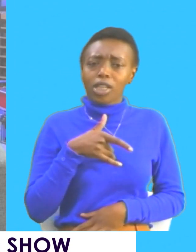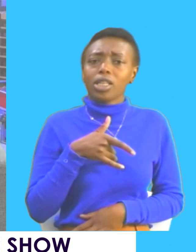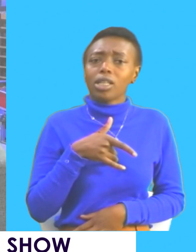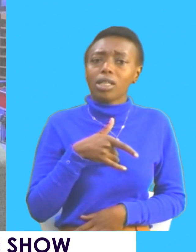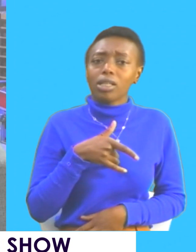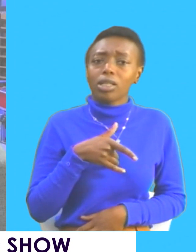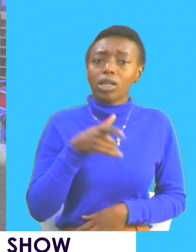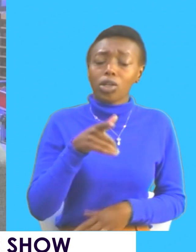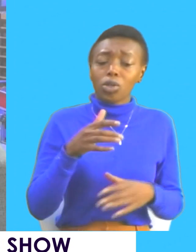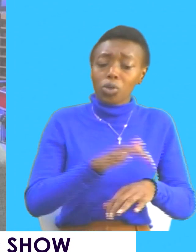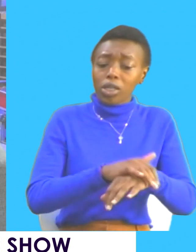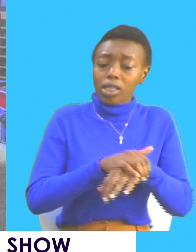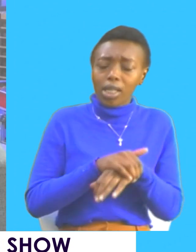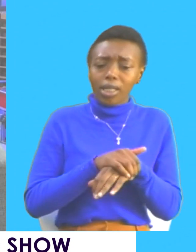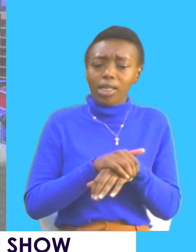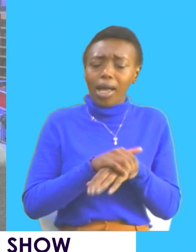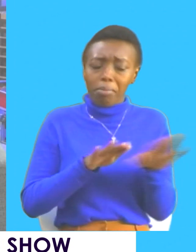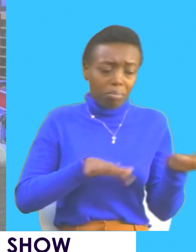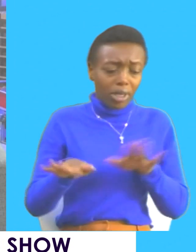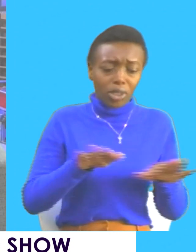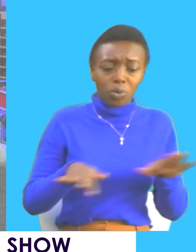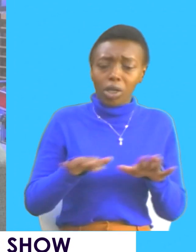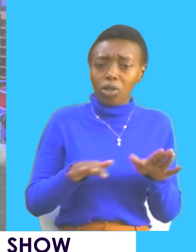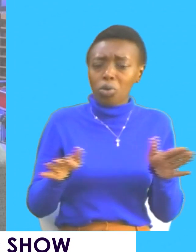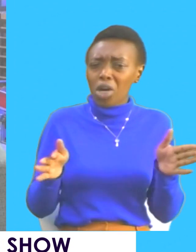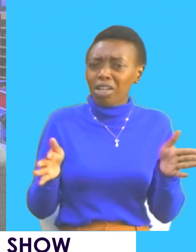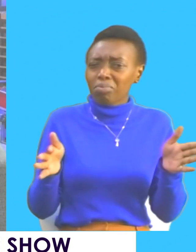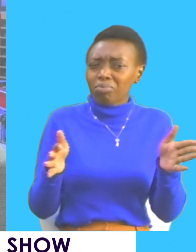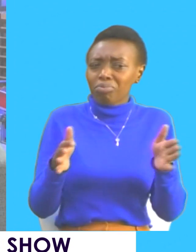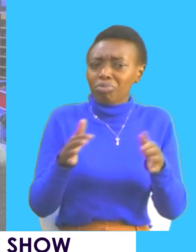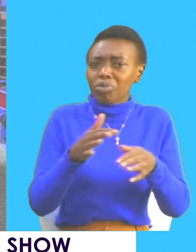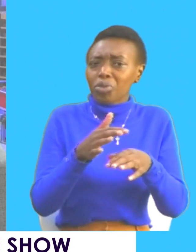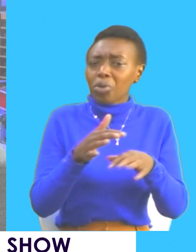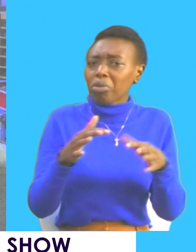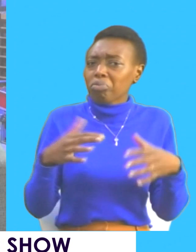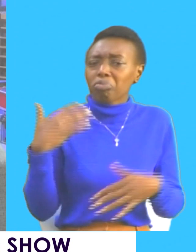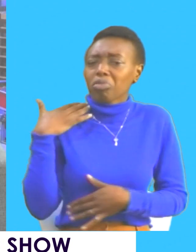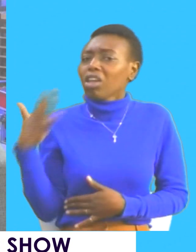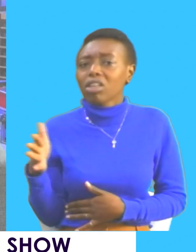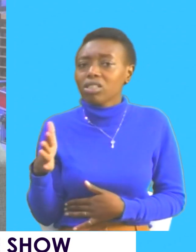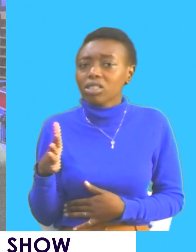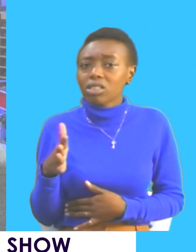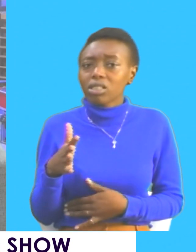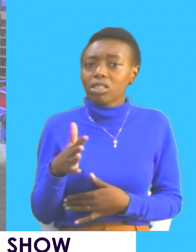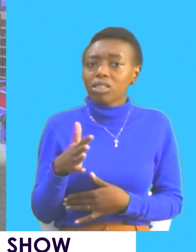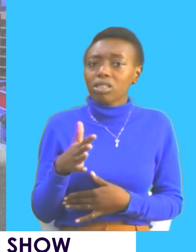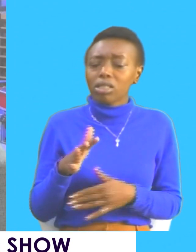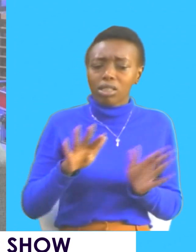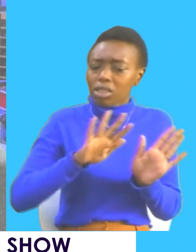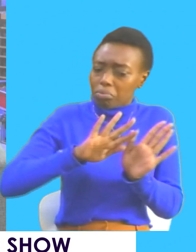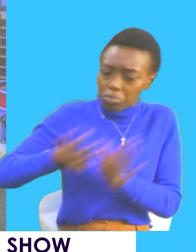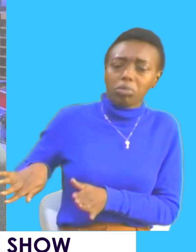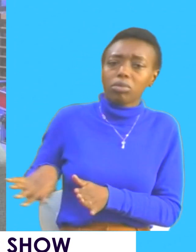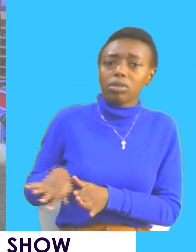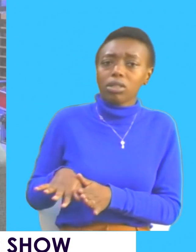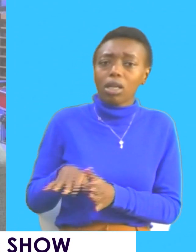locked out, humbly, emotionally, intelligently, look for a place where you can operate